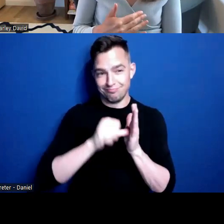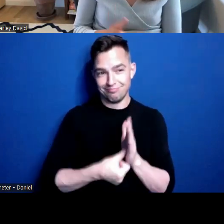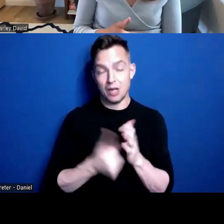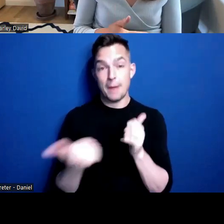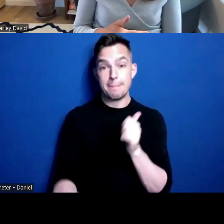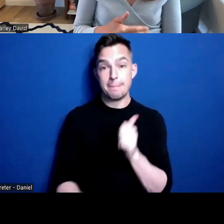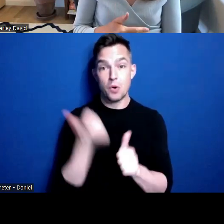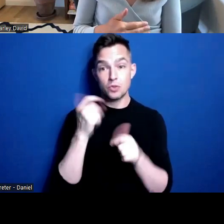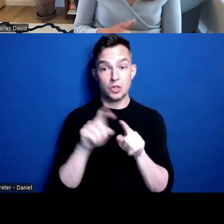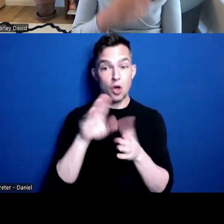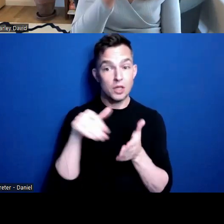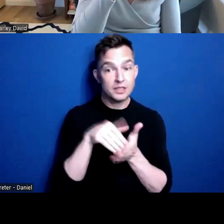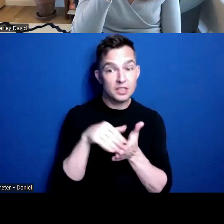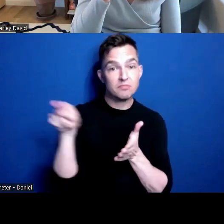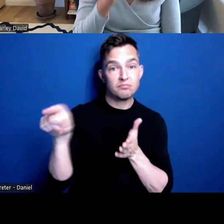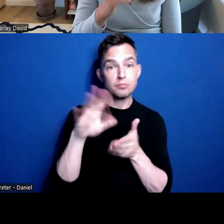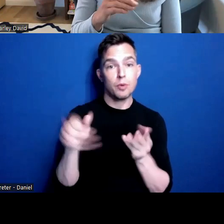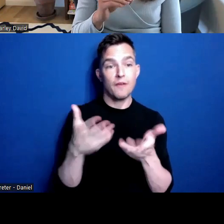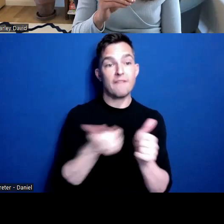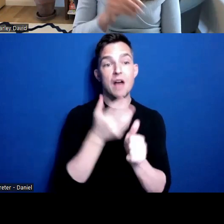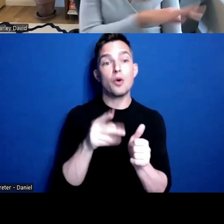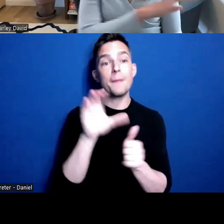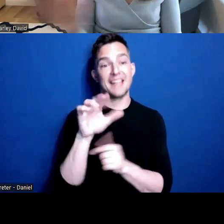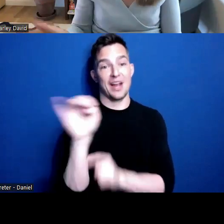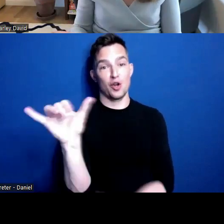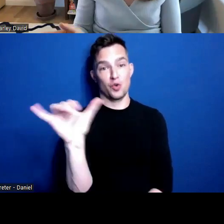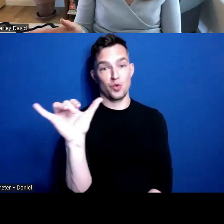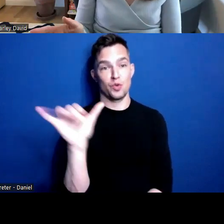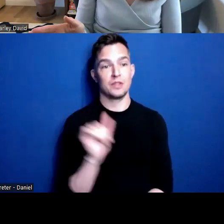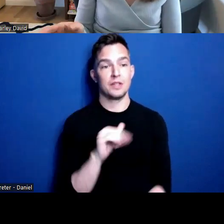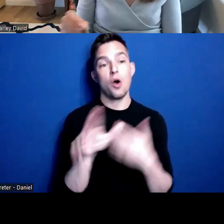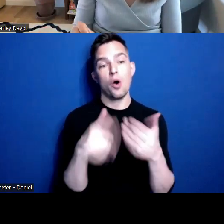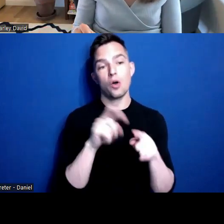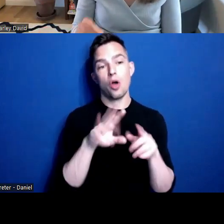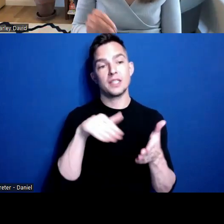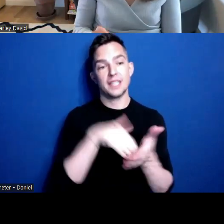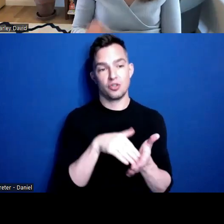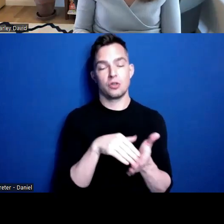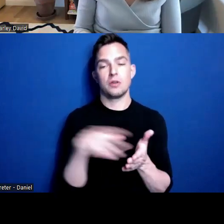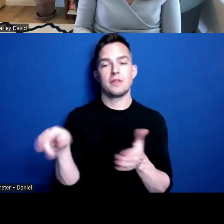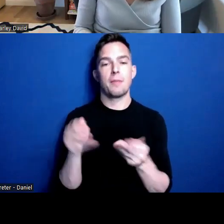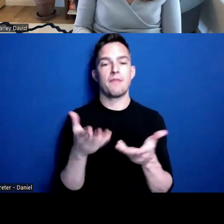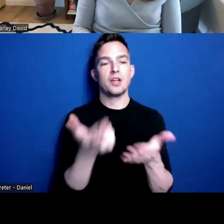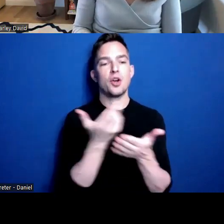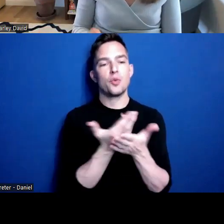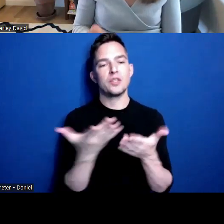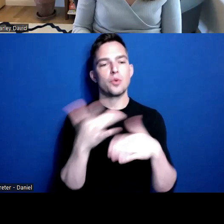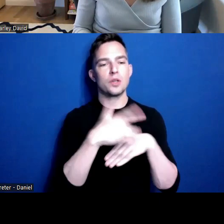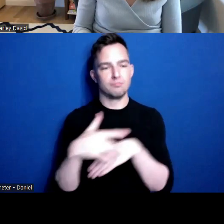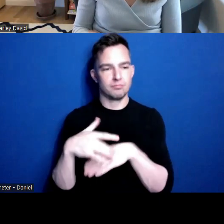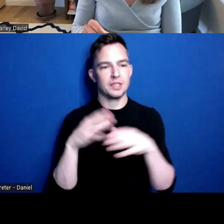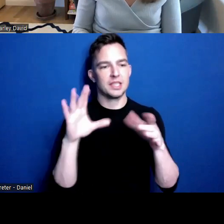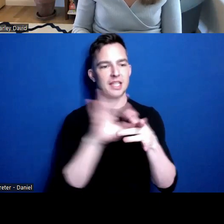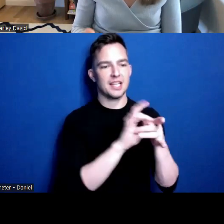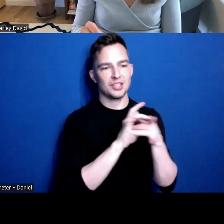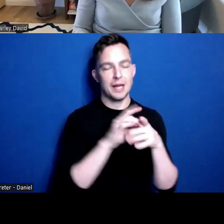majority of call centers are providing follow-up care, and all call centers are providing resource connections based